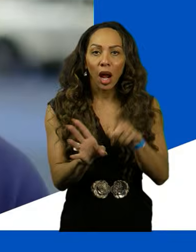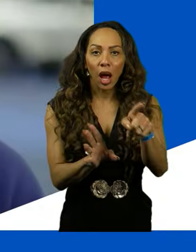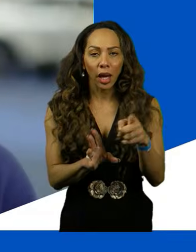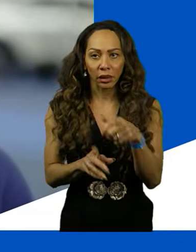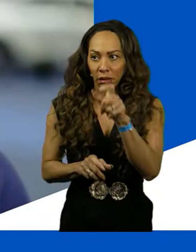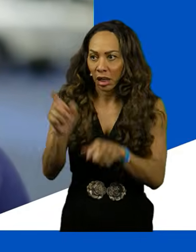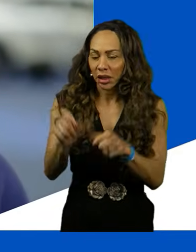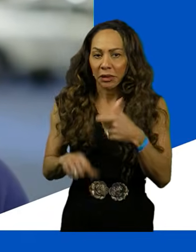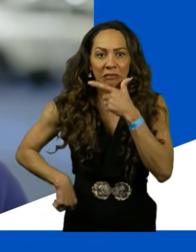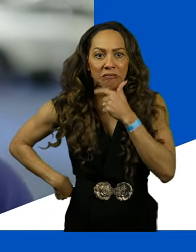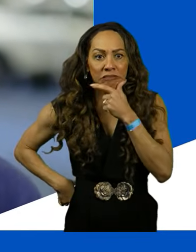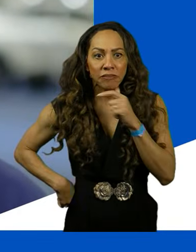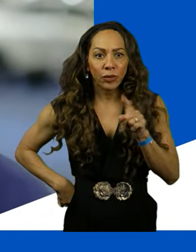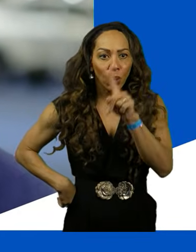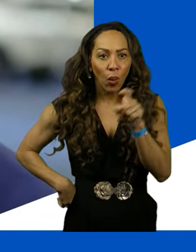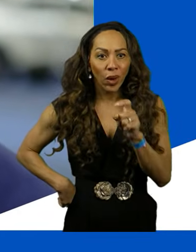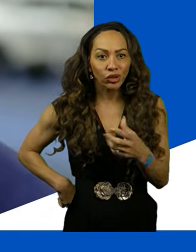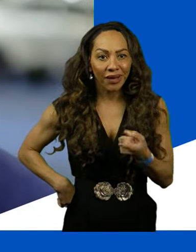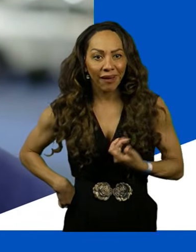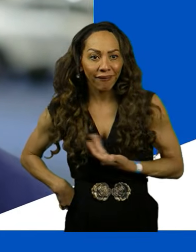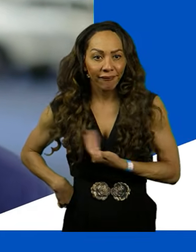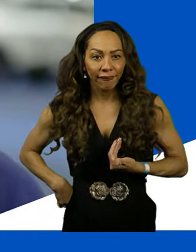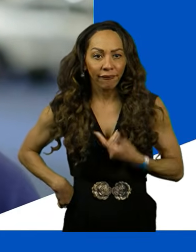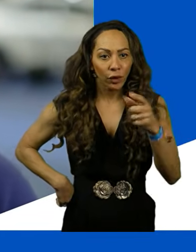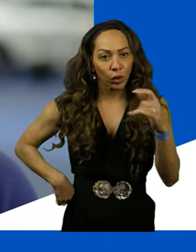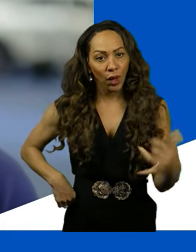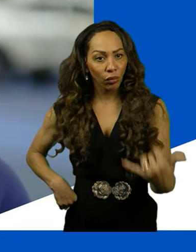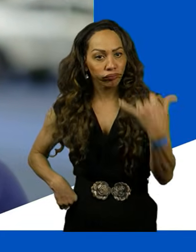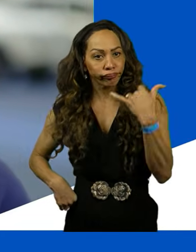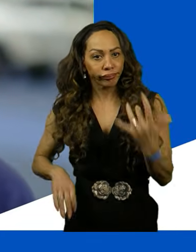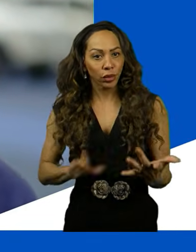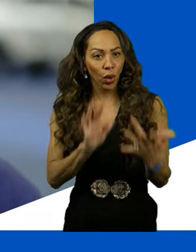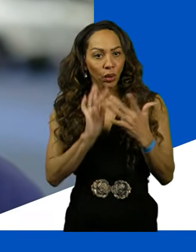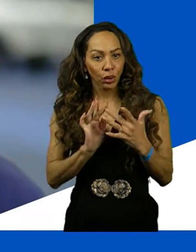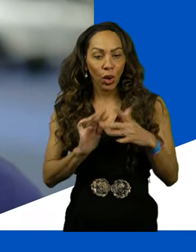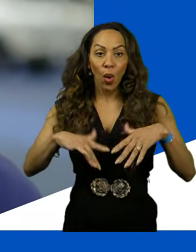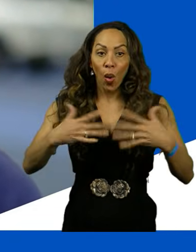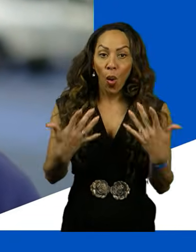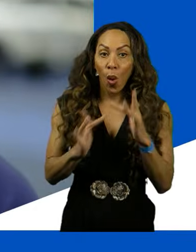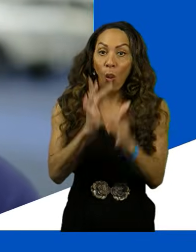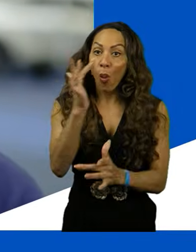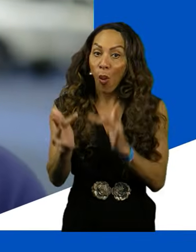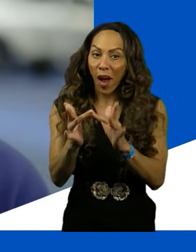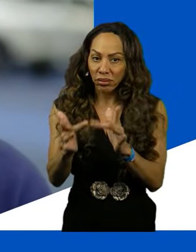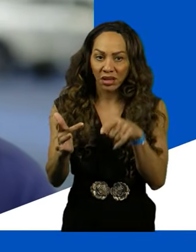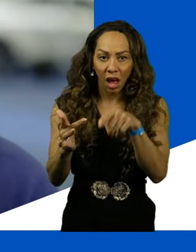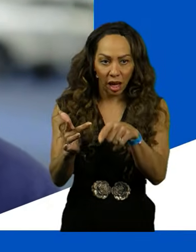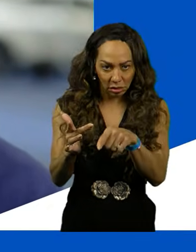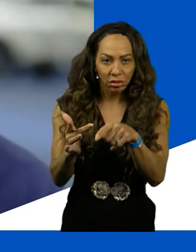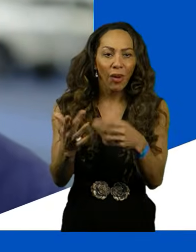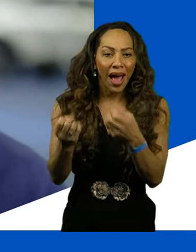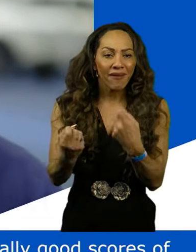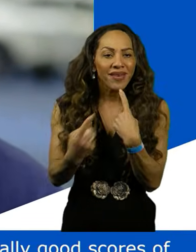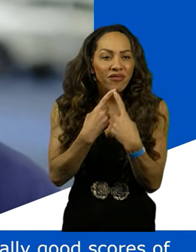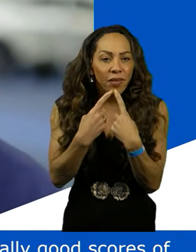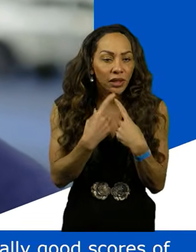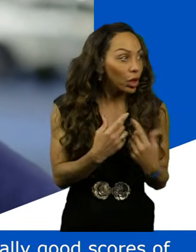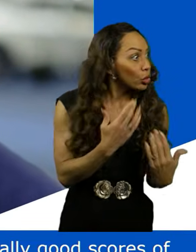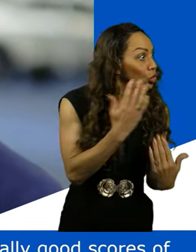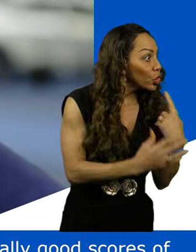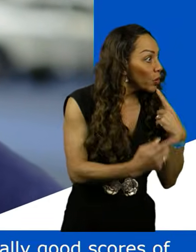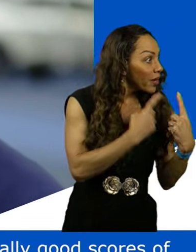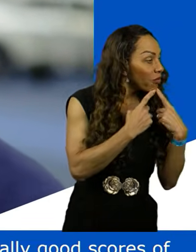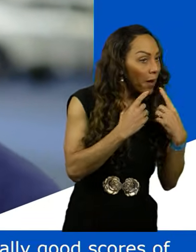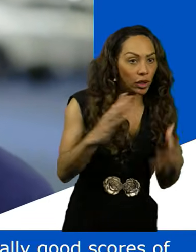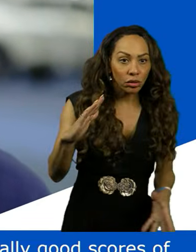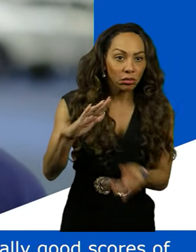us, web chat. The website is a really good source of information. As soon as we get any updates, we always put them onto the website to try and make customers